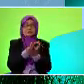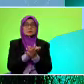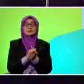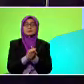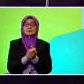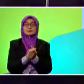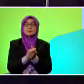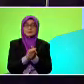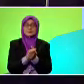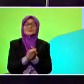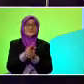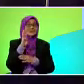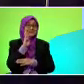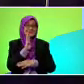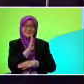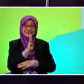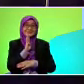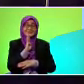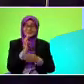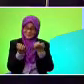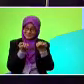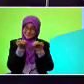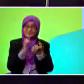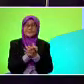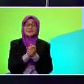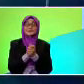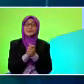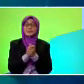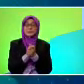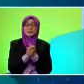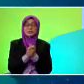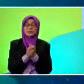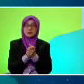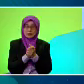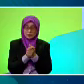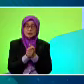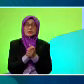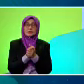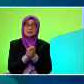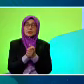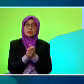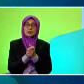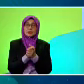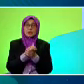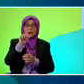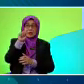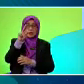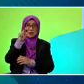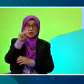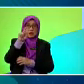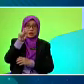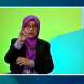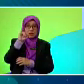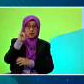explain it? Oh, okay, Bella. Let's go. I can say that antibiotics such